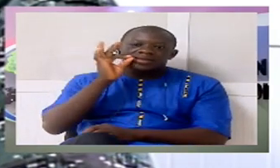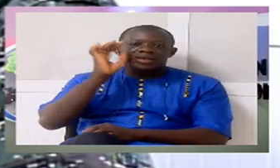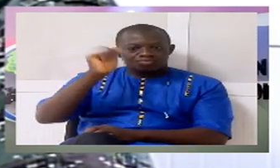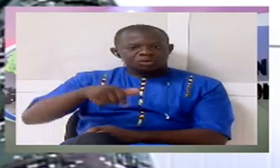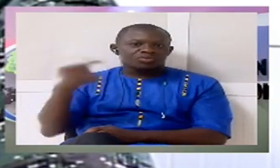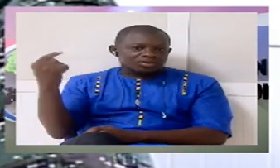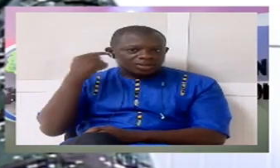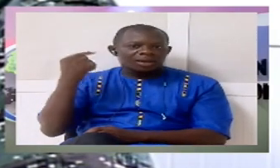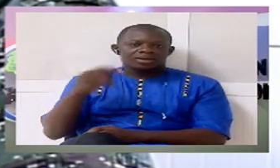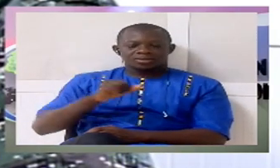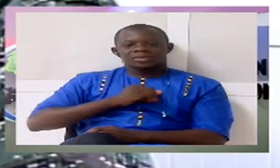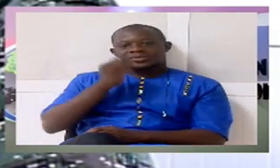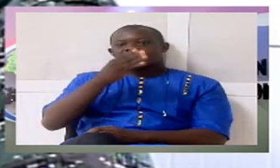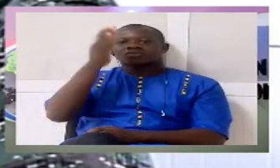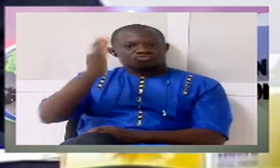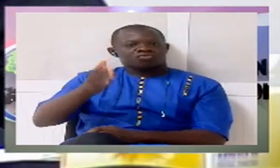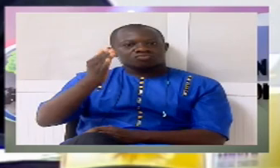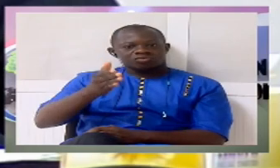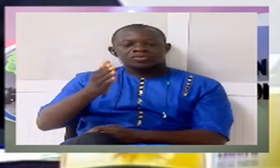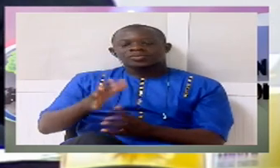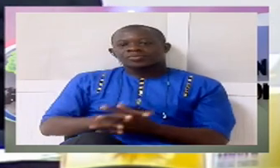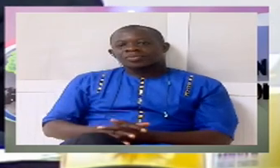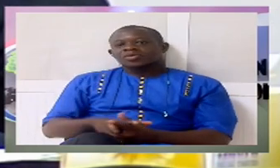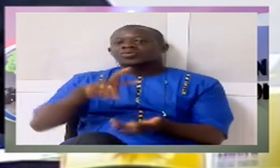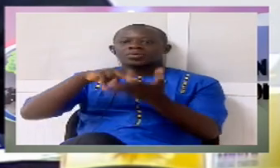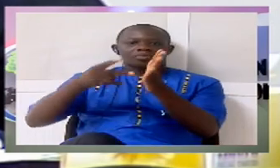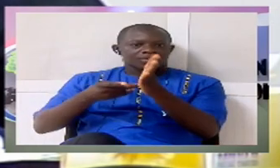True. Exactly. So